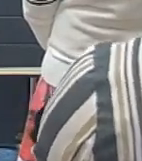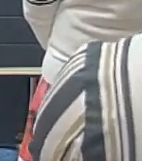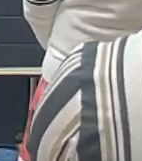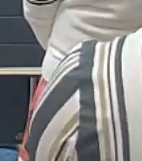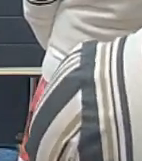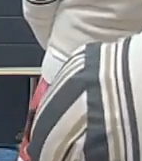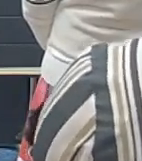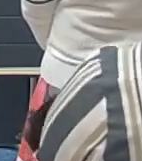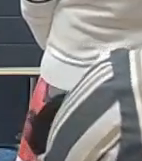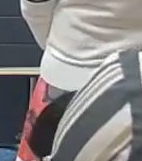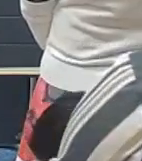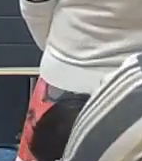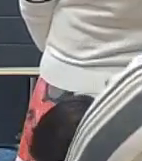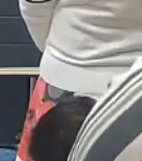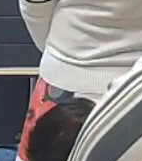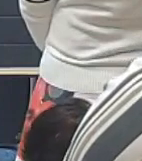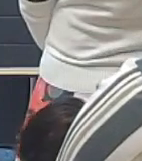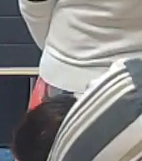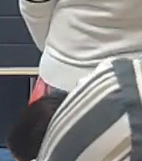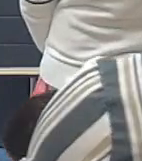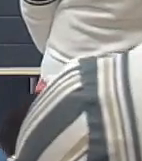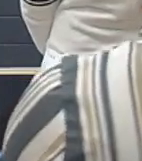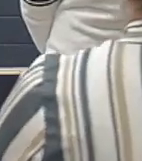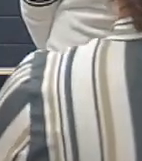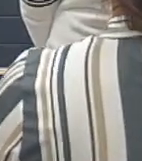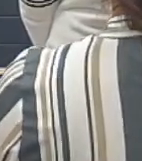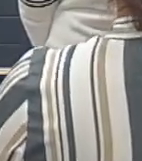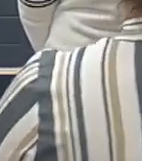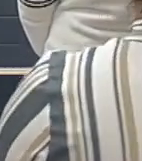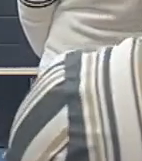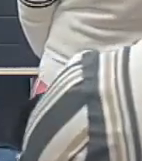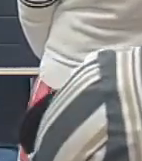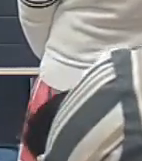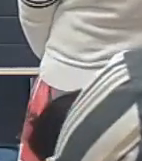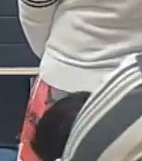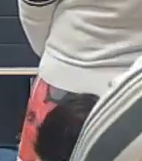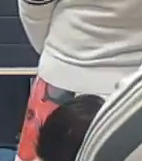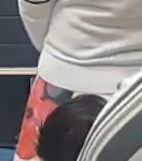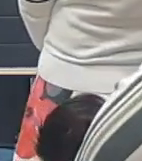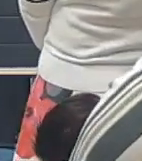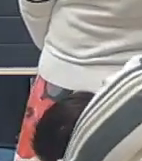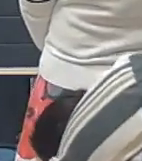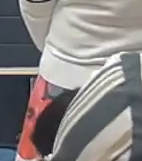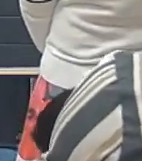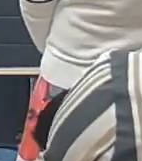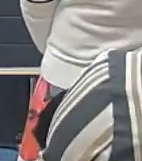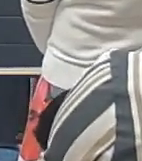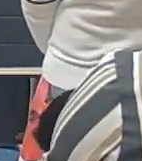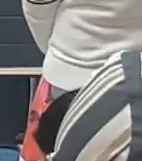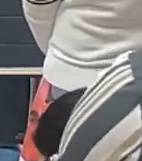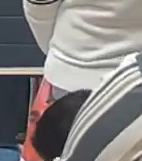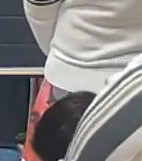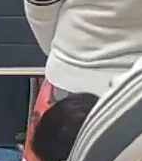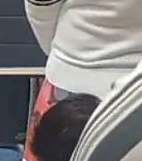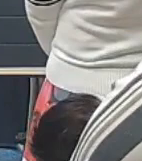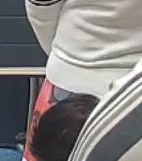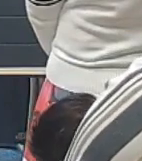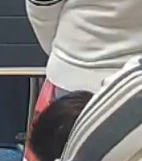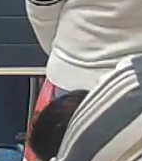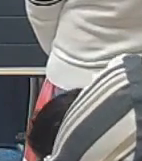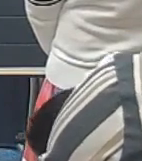also your daughter Manuela. I want to pray and glorify you because to this day you have helped